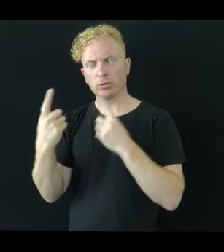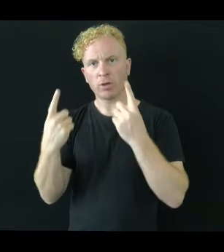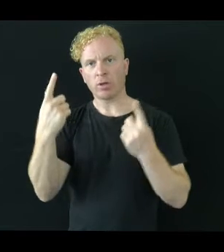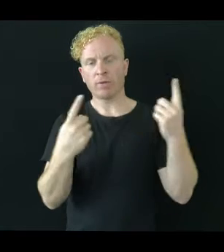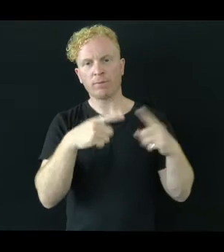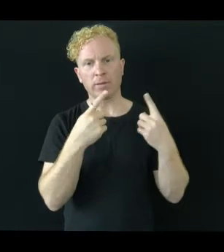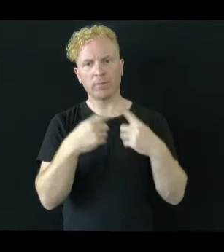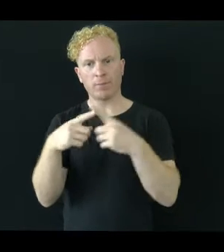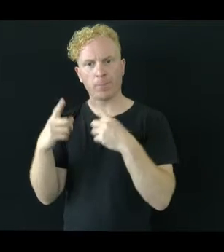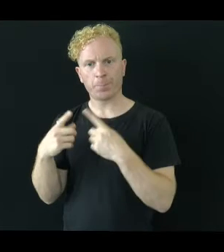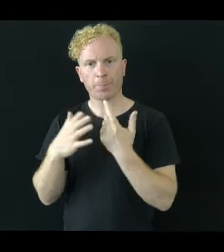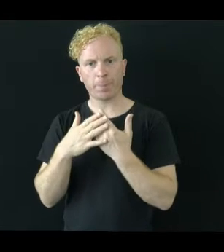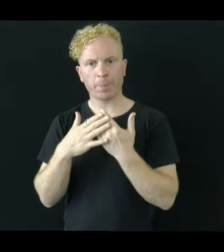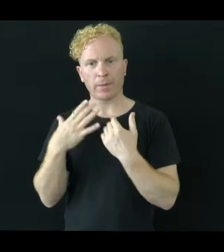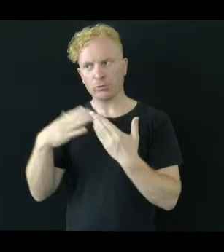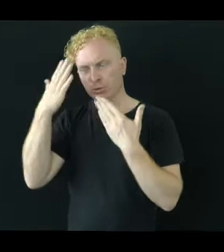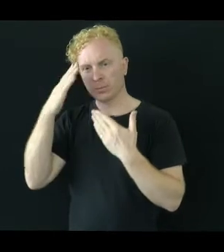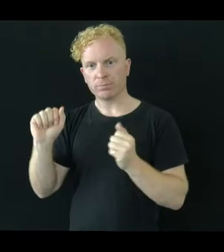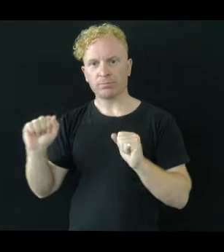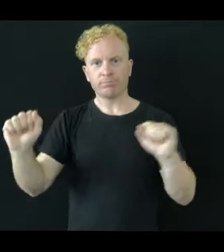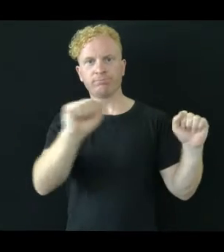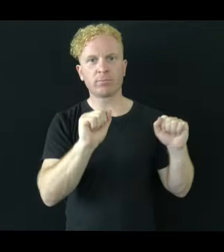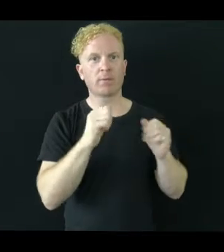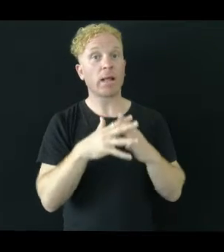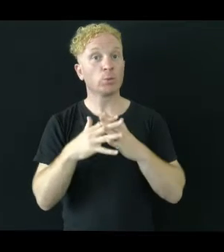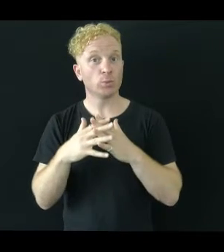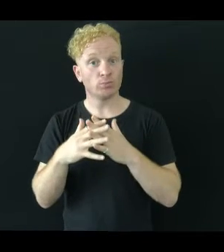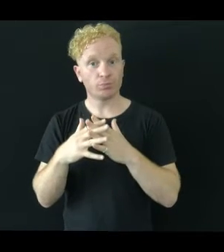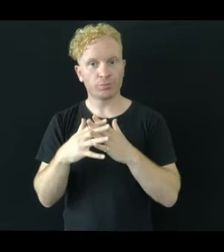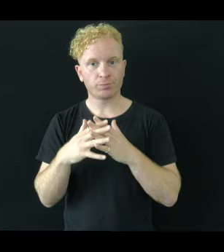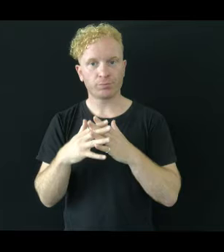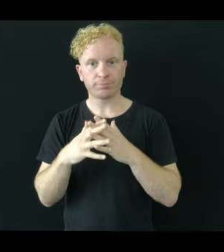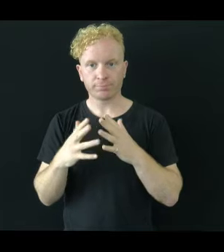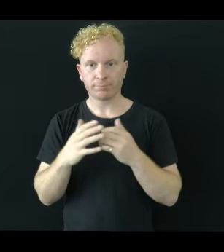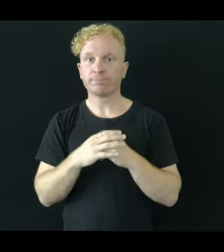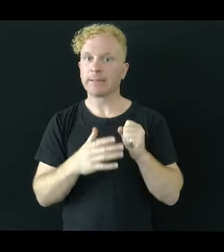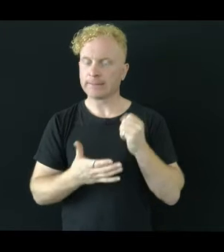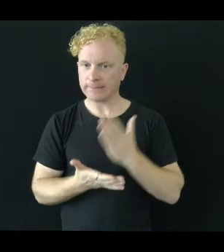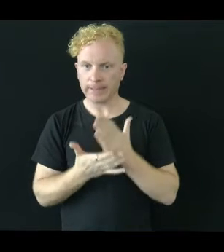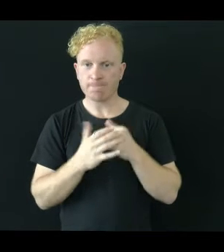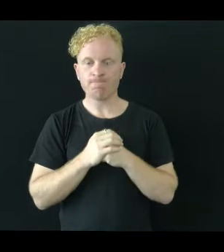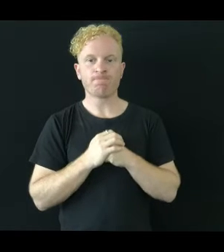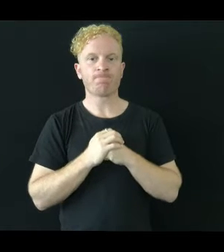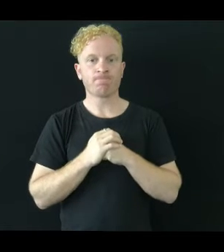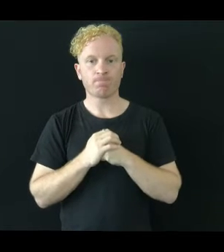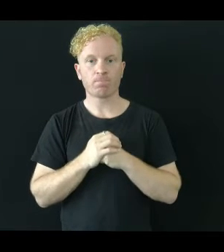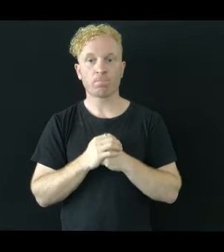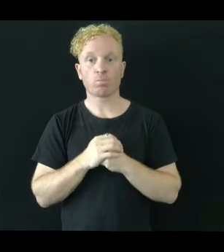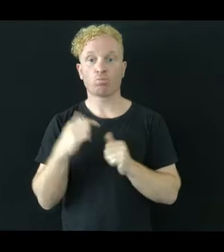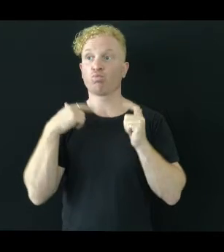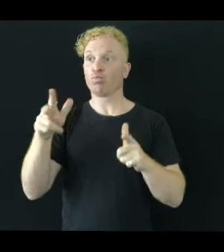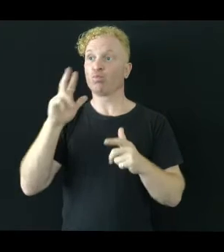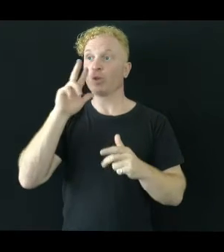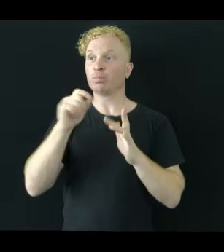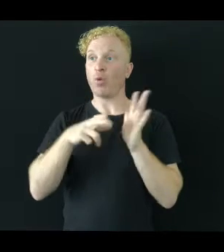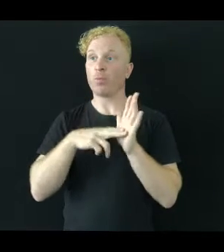different values to each other, and we all need to respect everyone else's values. Exactly. I'm not going to